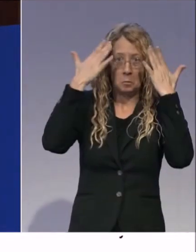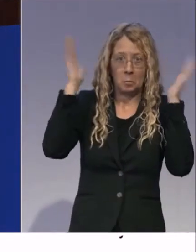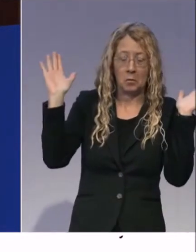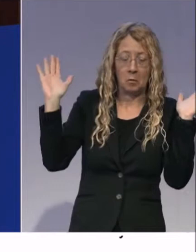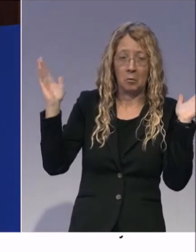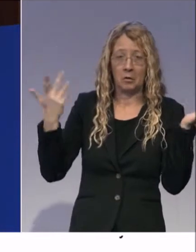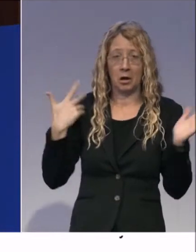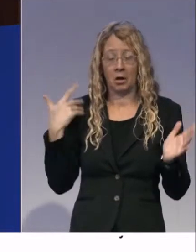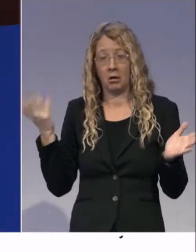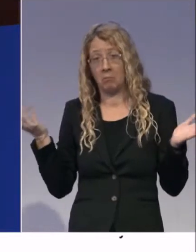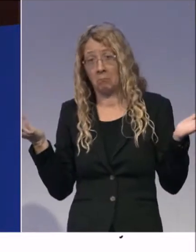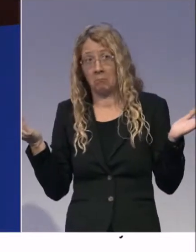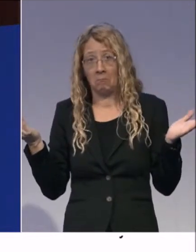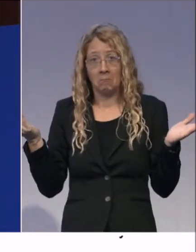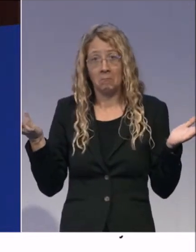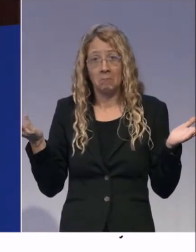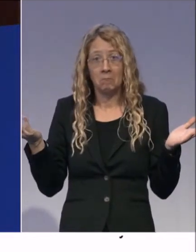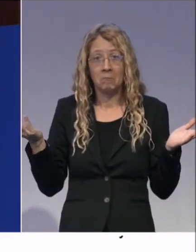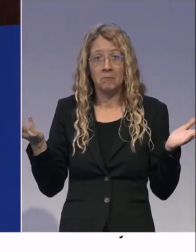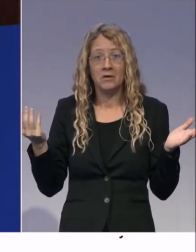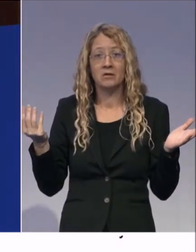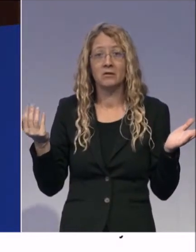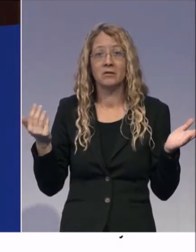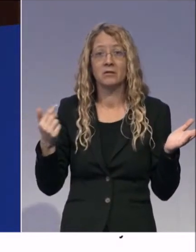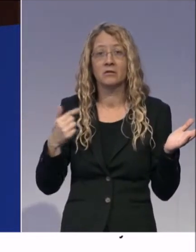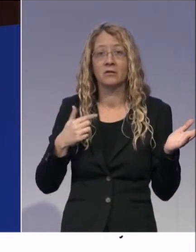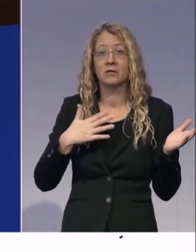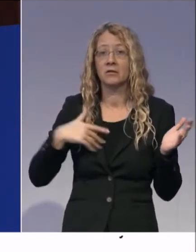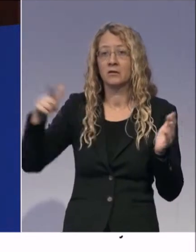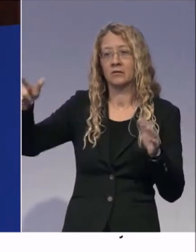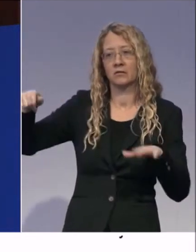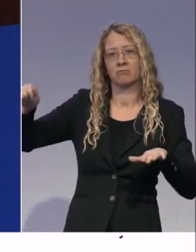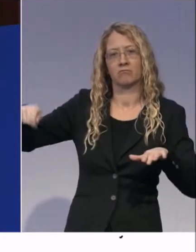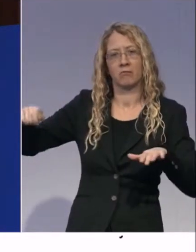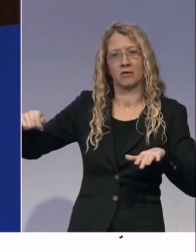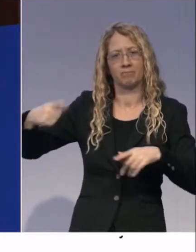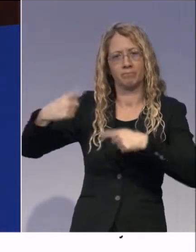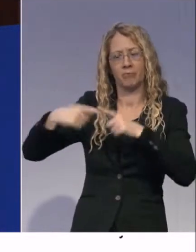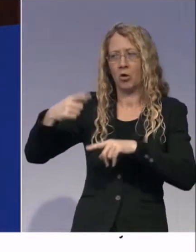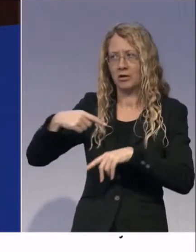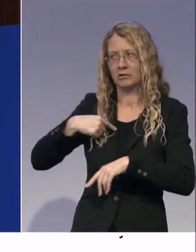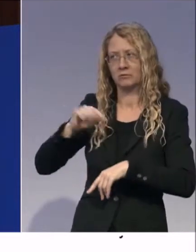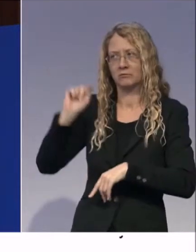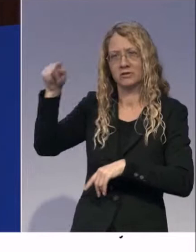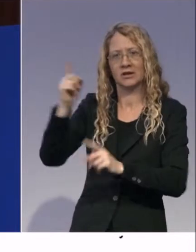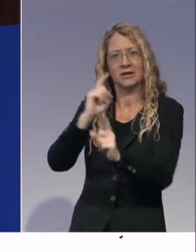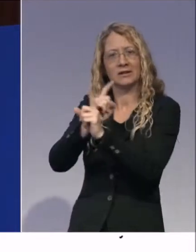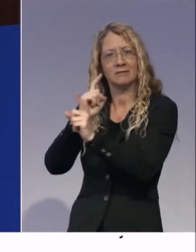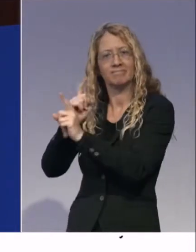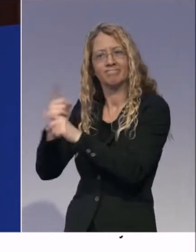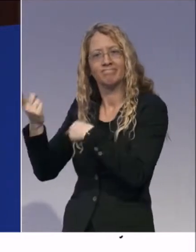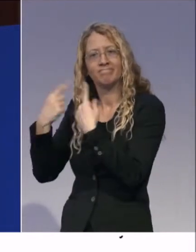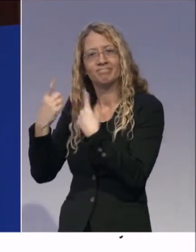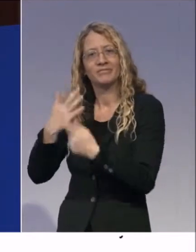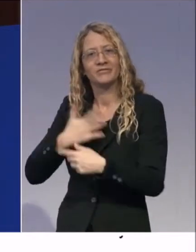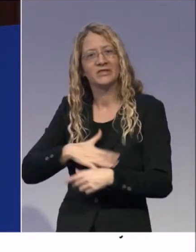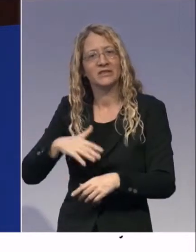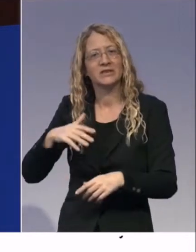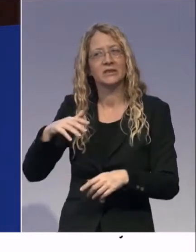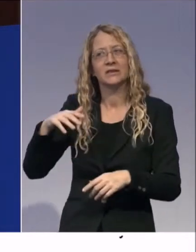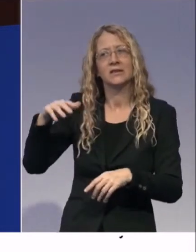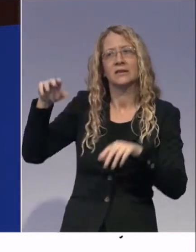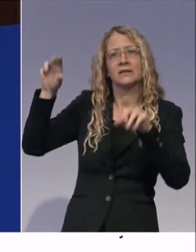to meet parliament member and to talk to them about education. So I went on